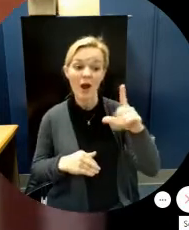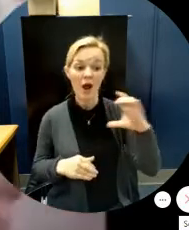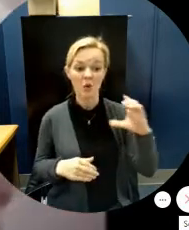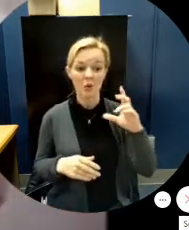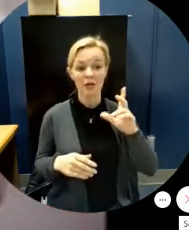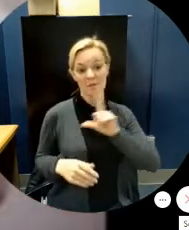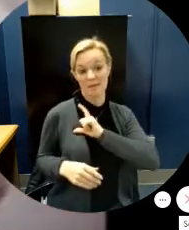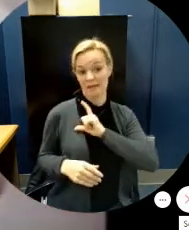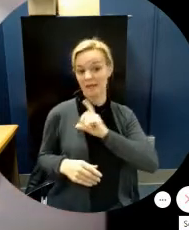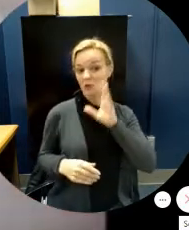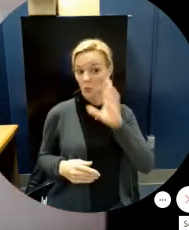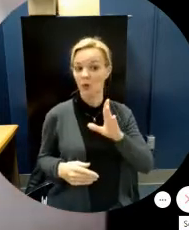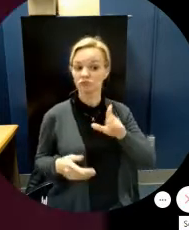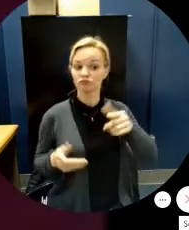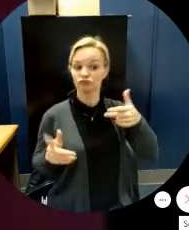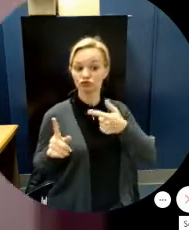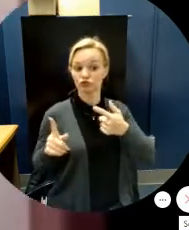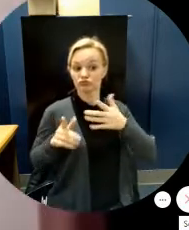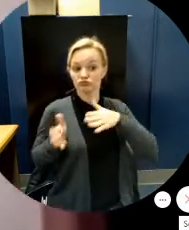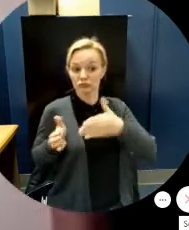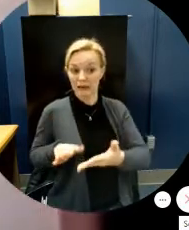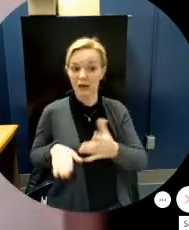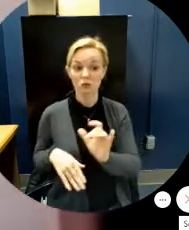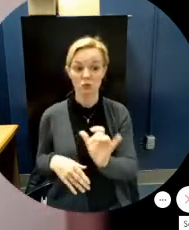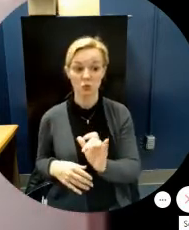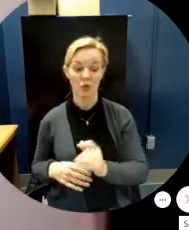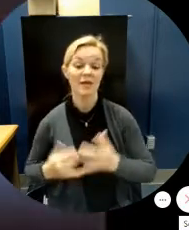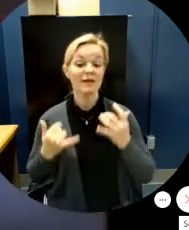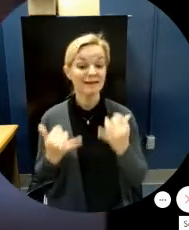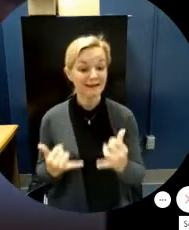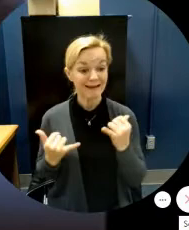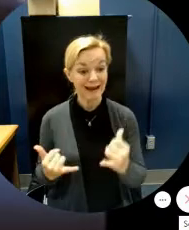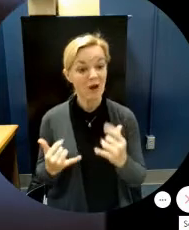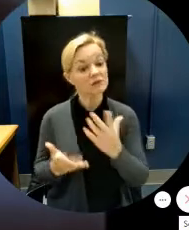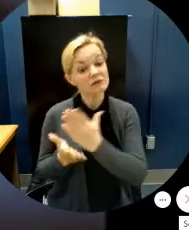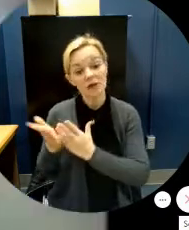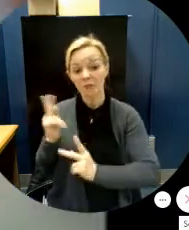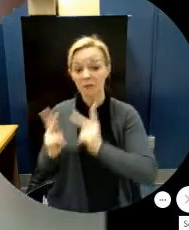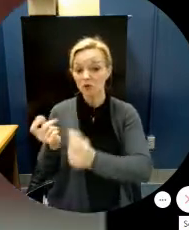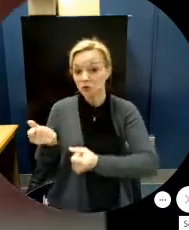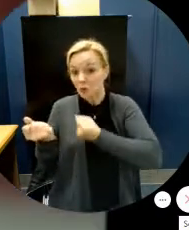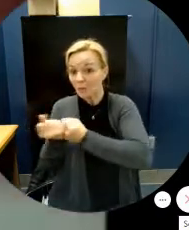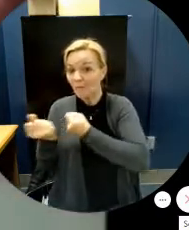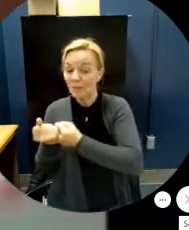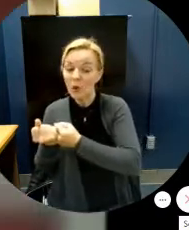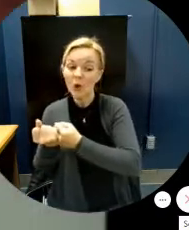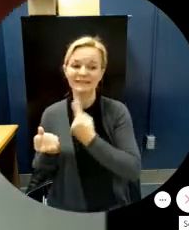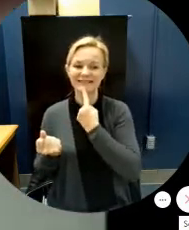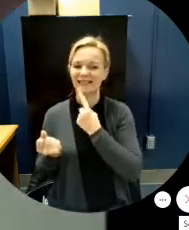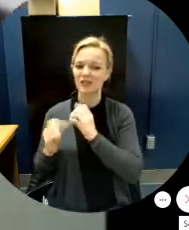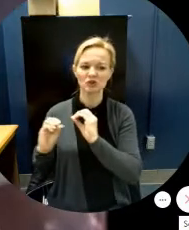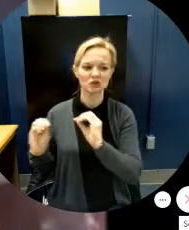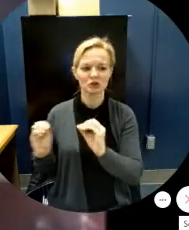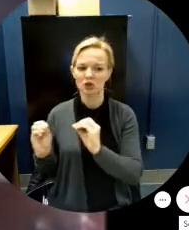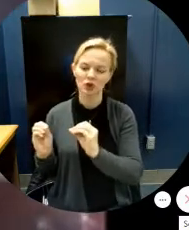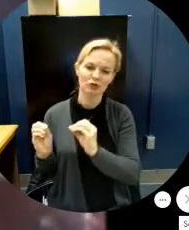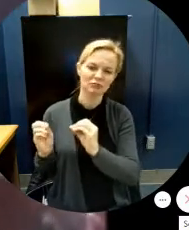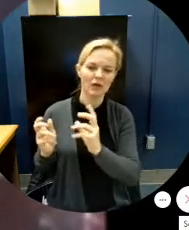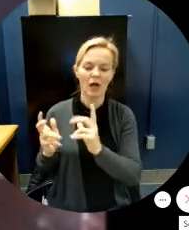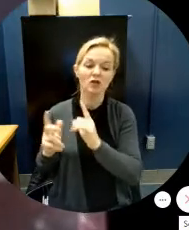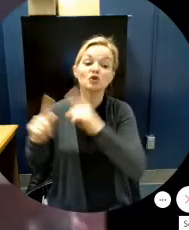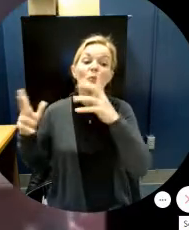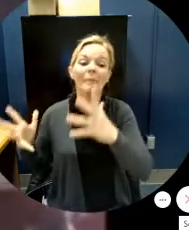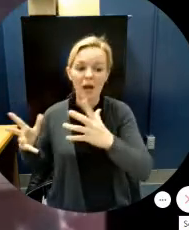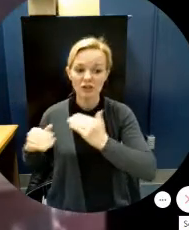While critics of the police say they shoot too often, supporters claim they are overly restrictive. But both sides agree on one